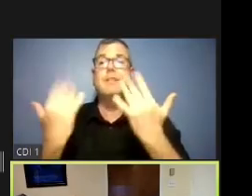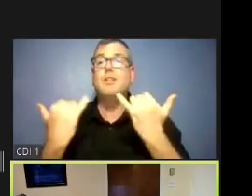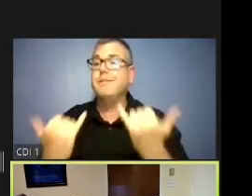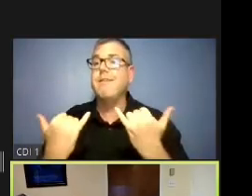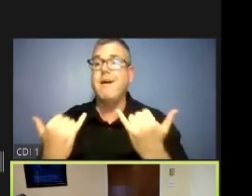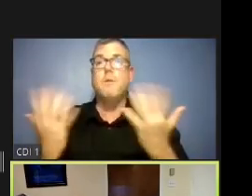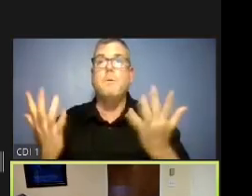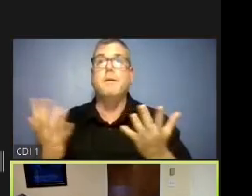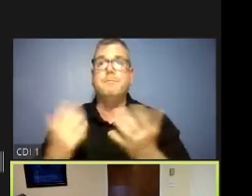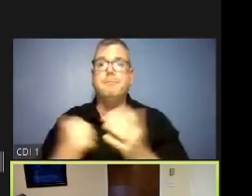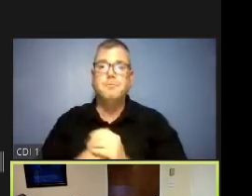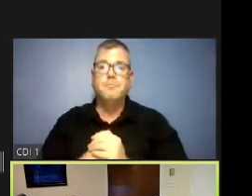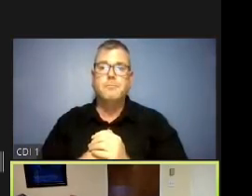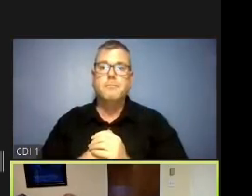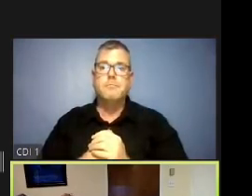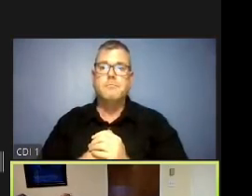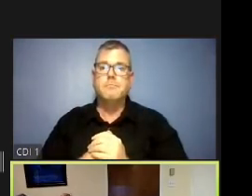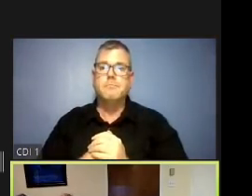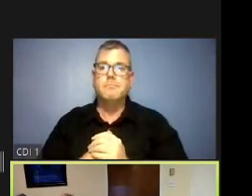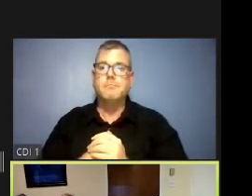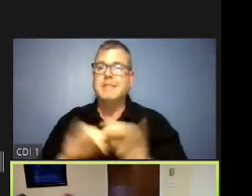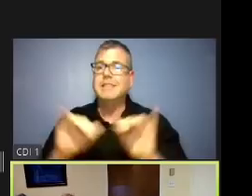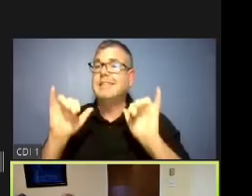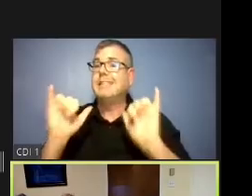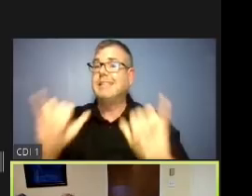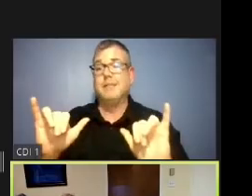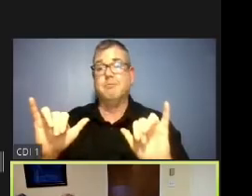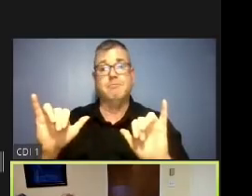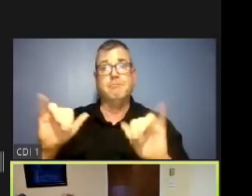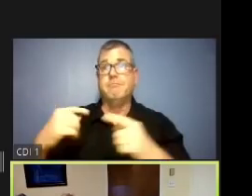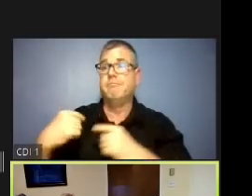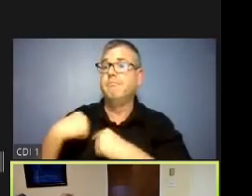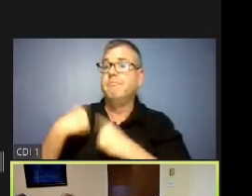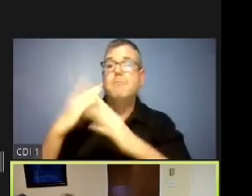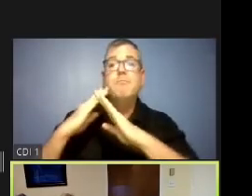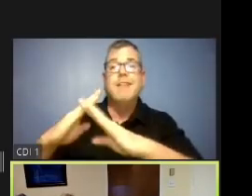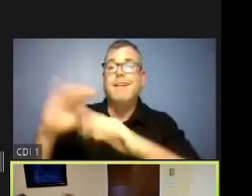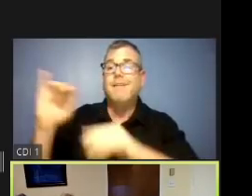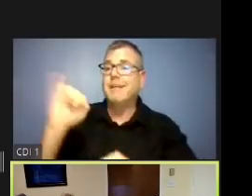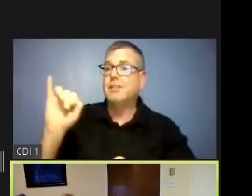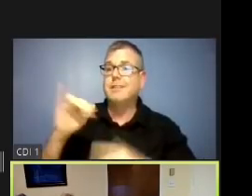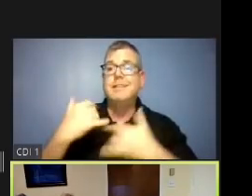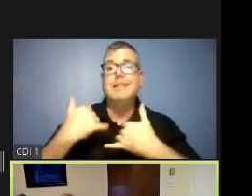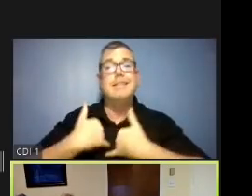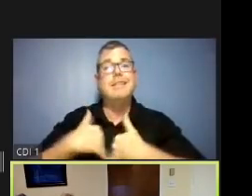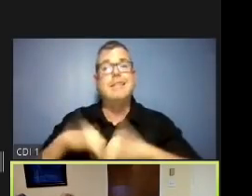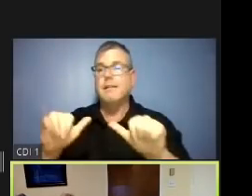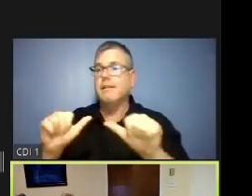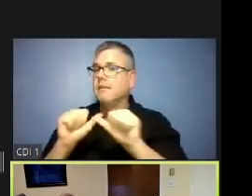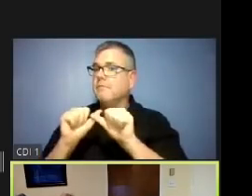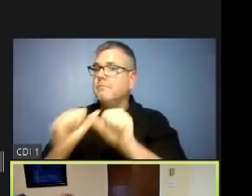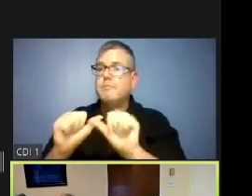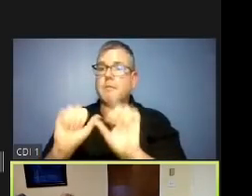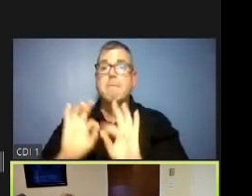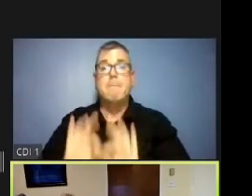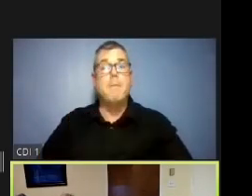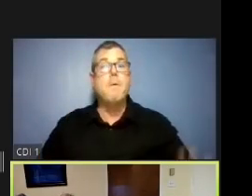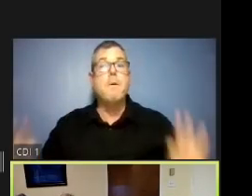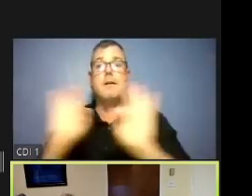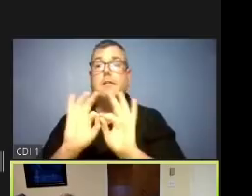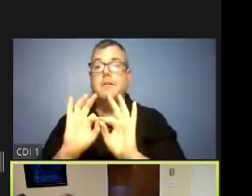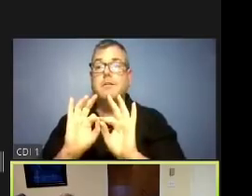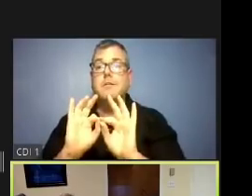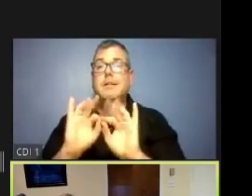prevention and control continue to be effective and are important to continue. So again, stay home except for essential activities, limit